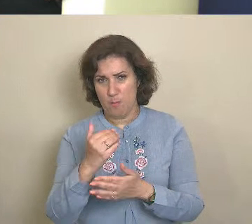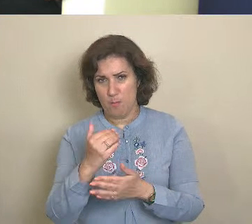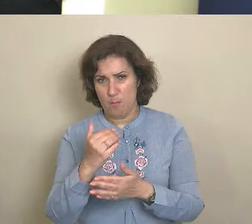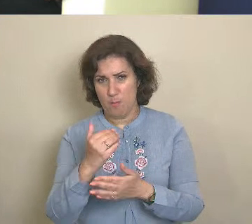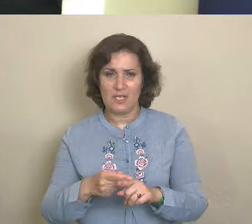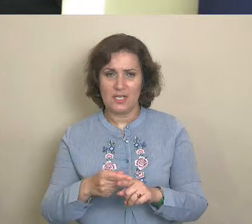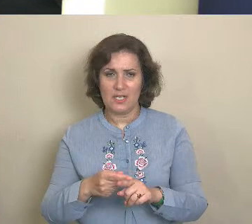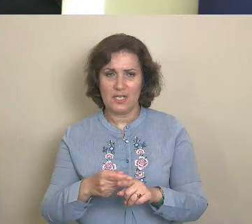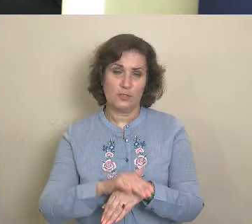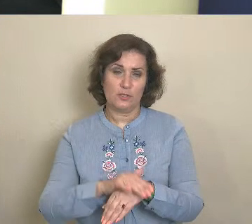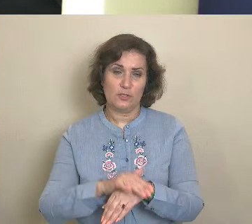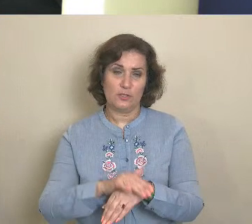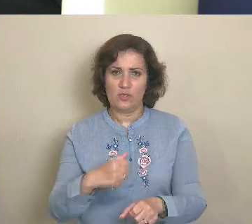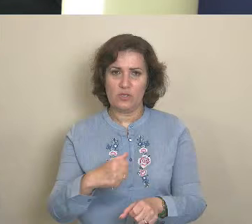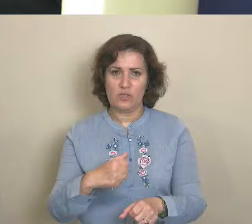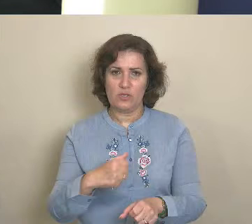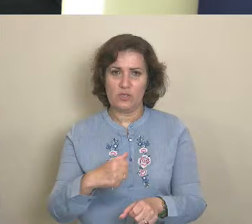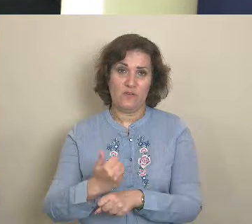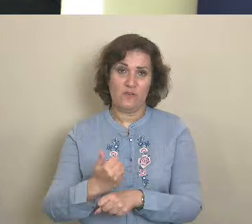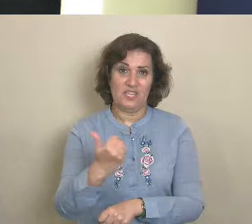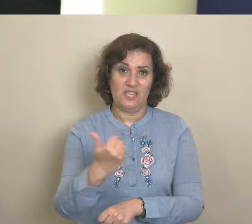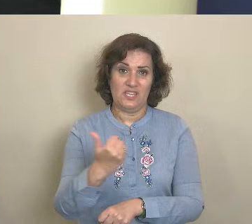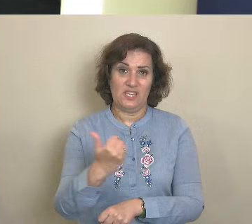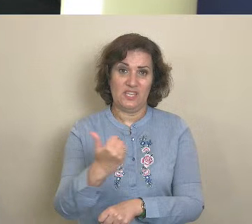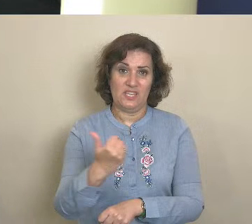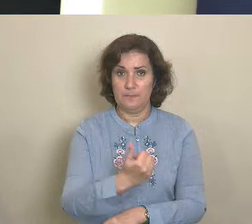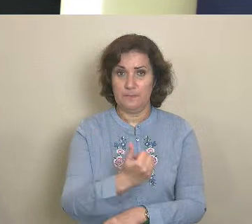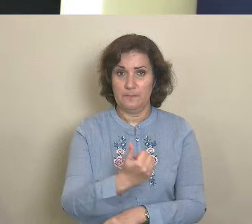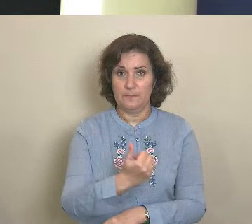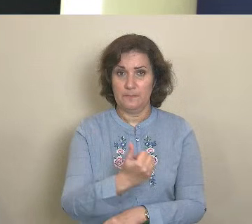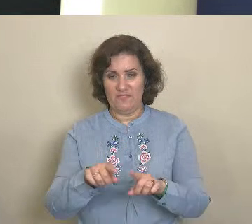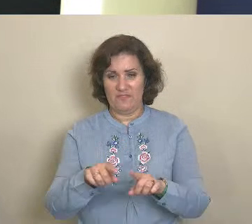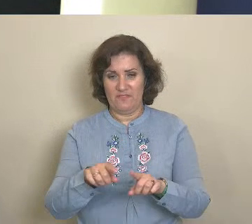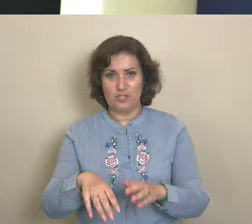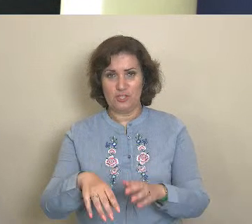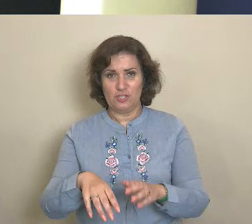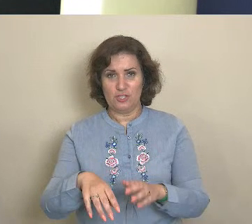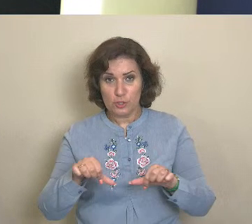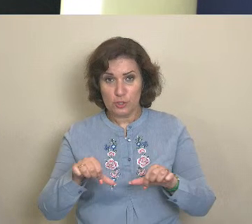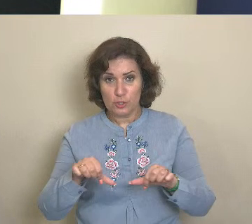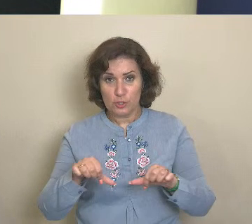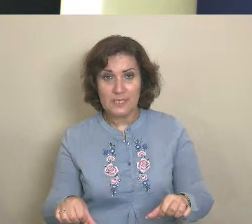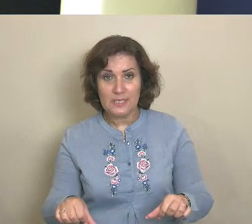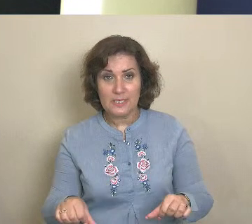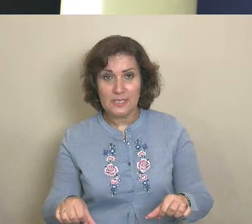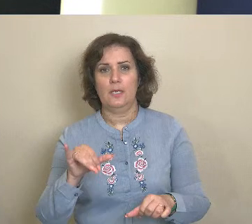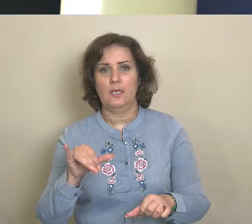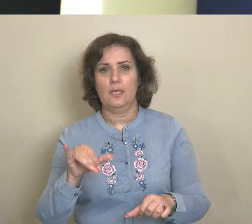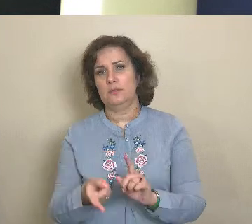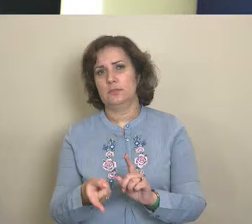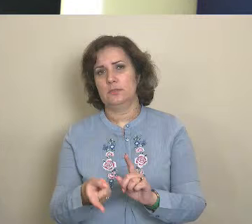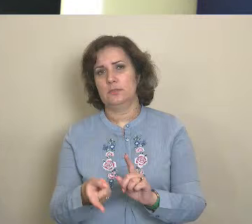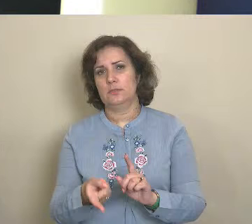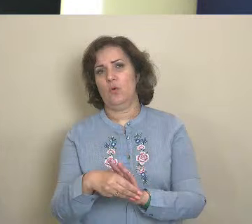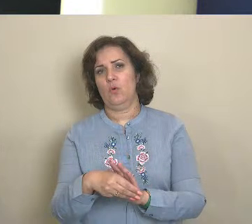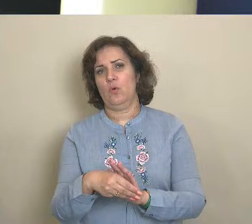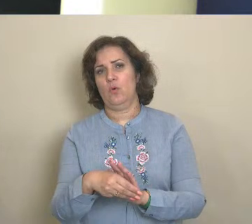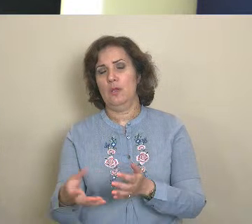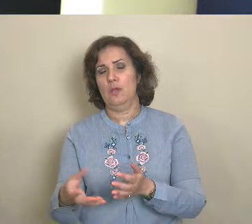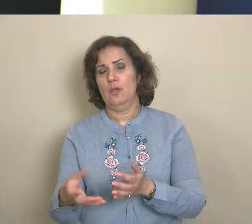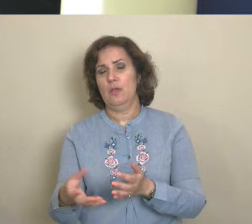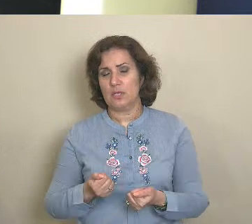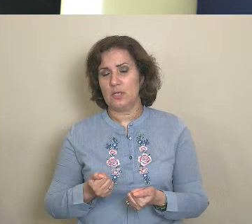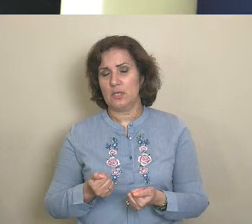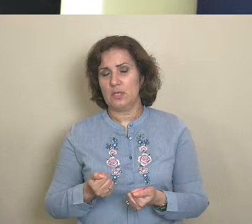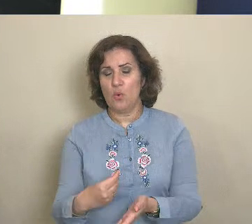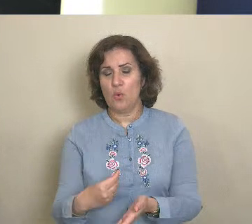officials, and in fact it looked like, okay, the person worked for a week or two in the TEC and turned